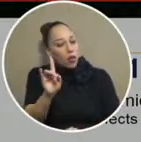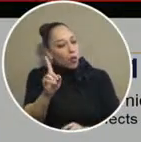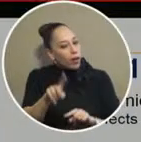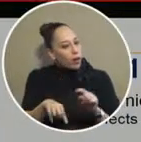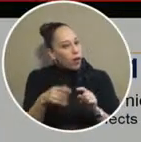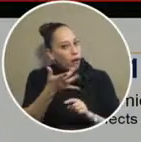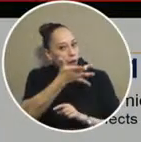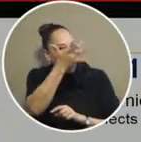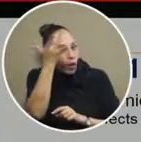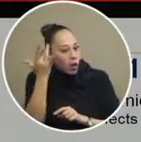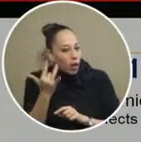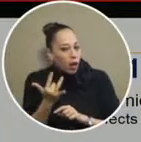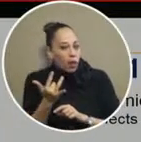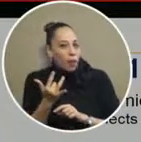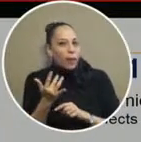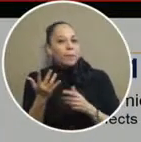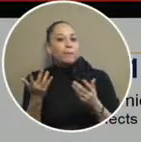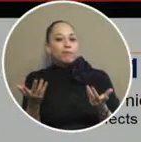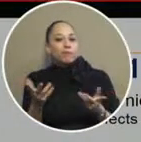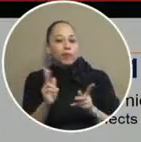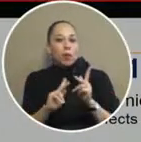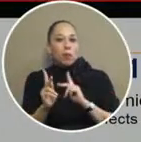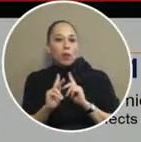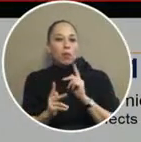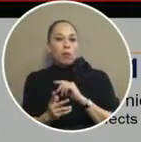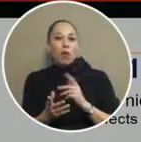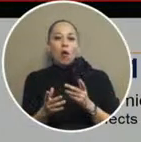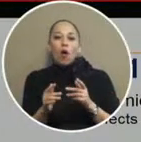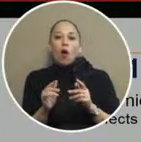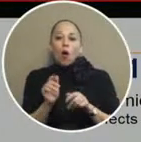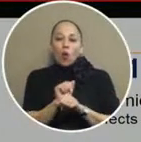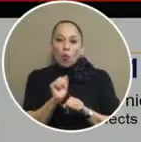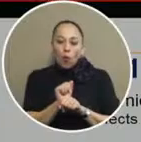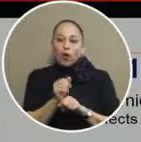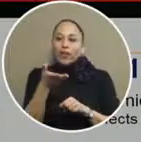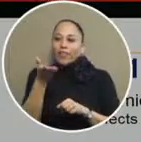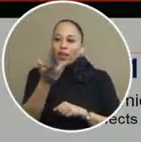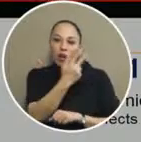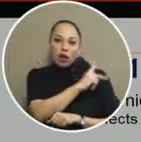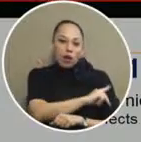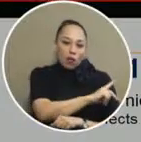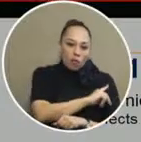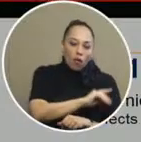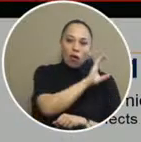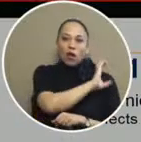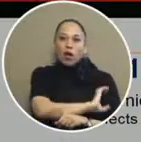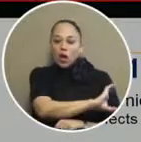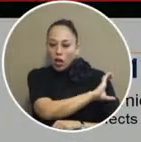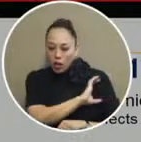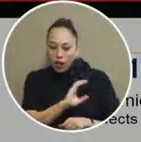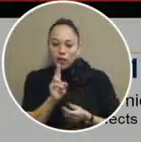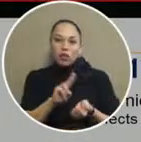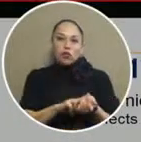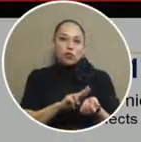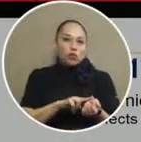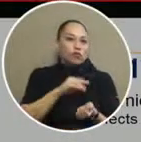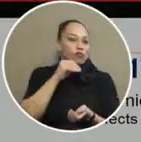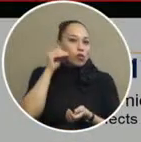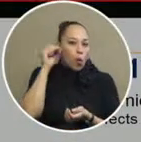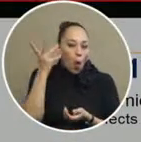those people that live in congregate settings, such as nursing homes, assisted living facilities, correctional